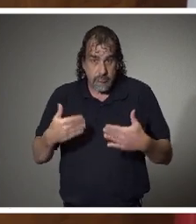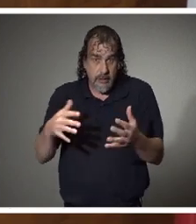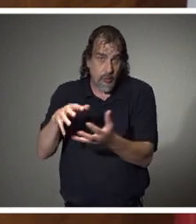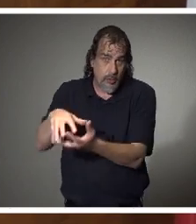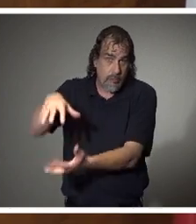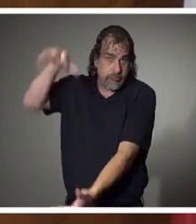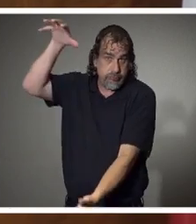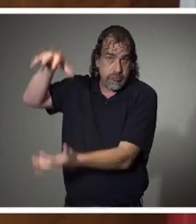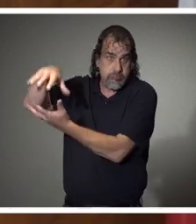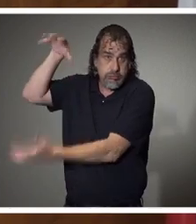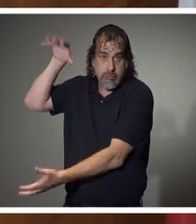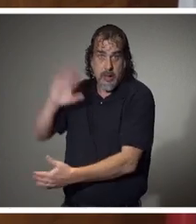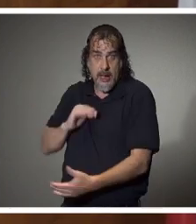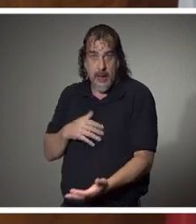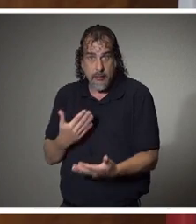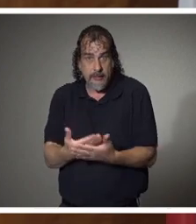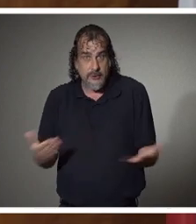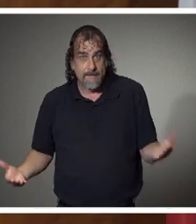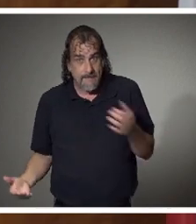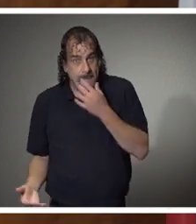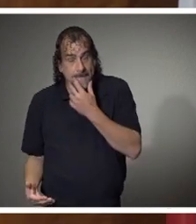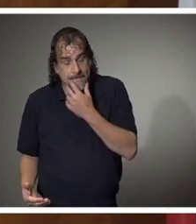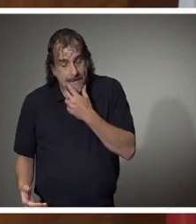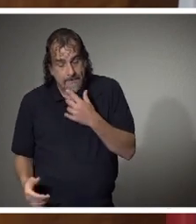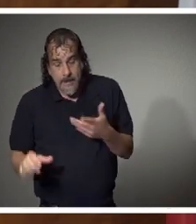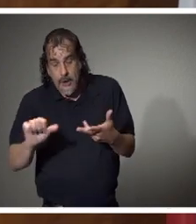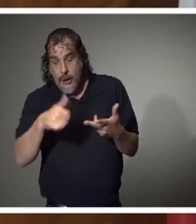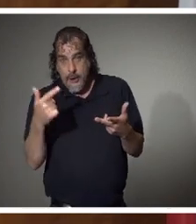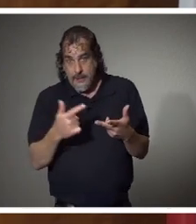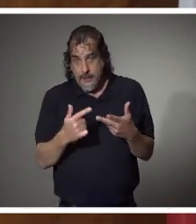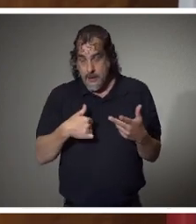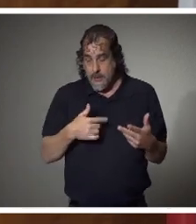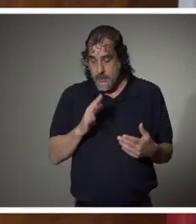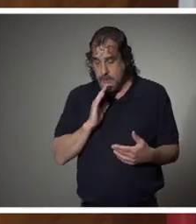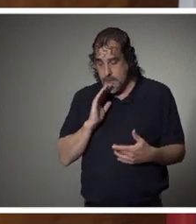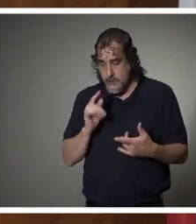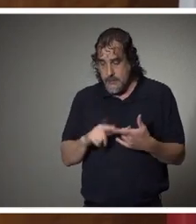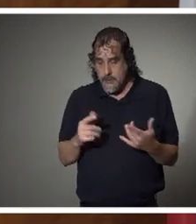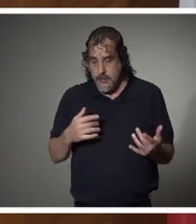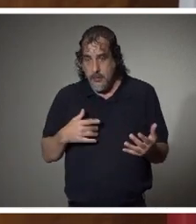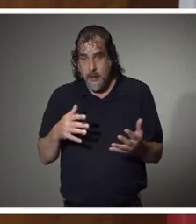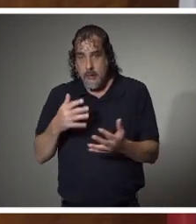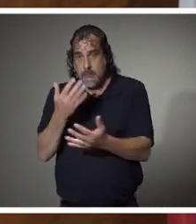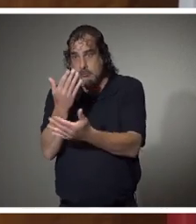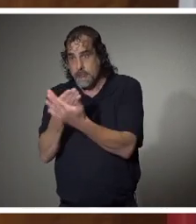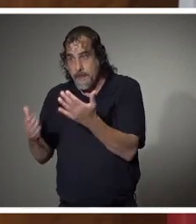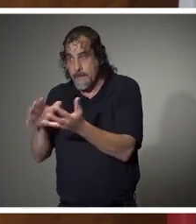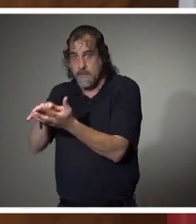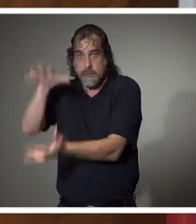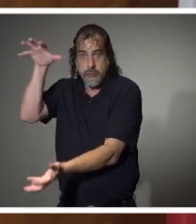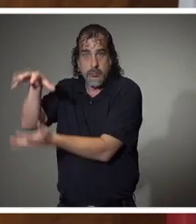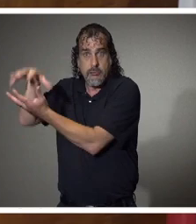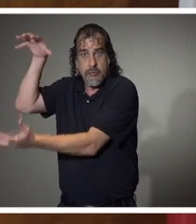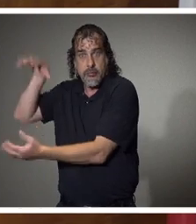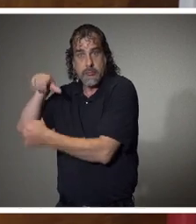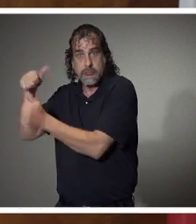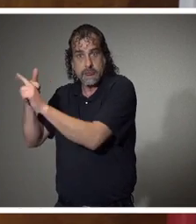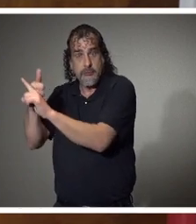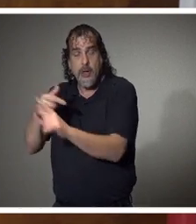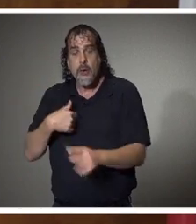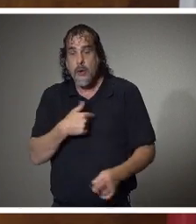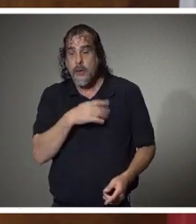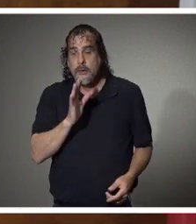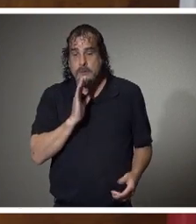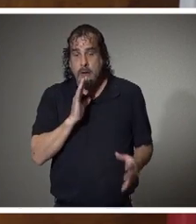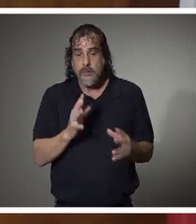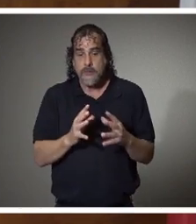so another area I would just like to mention with respect to building capacity and building resources, we've talked a lot about